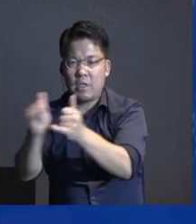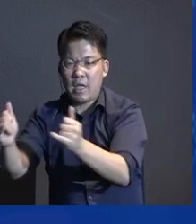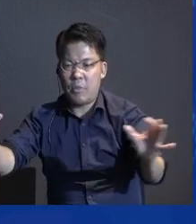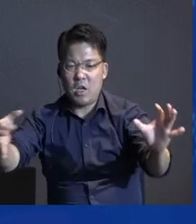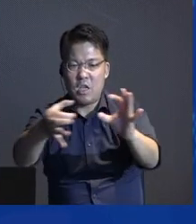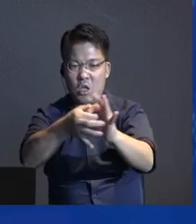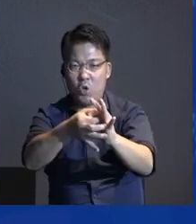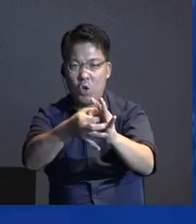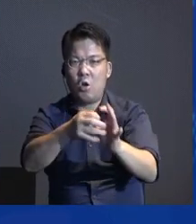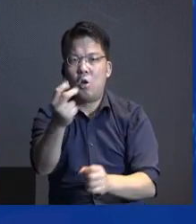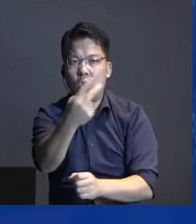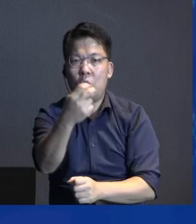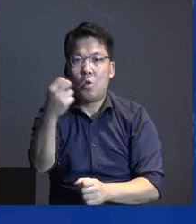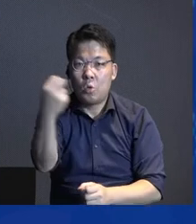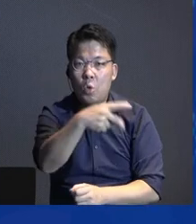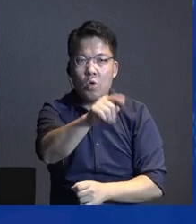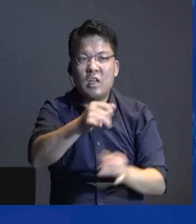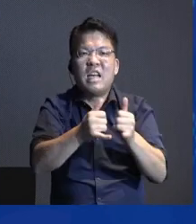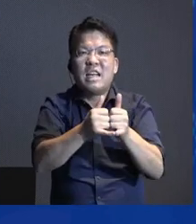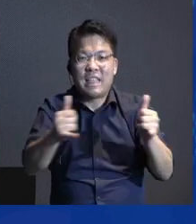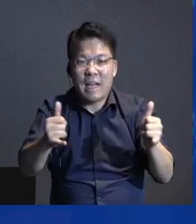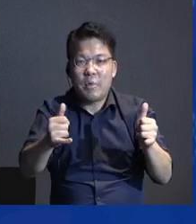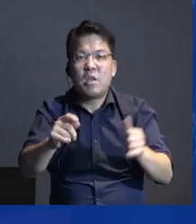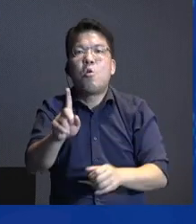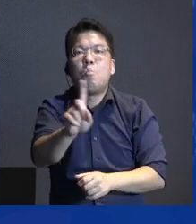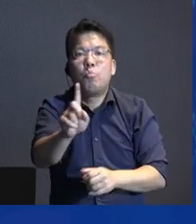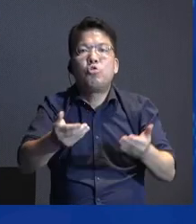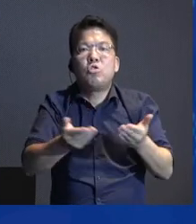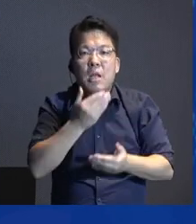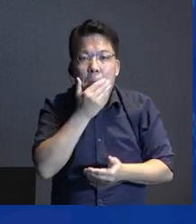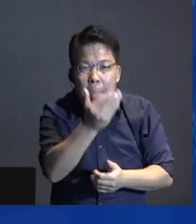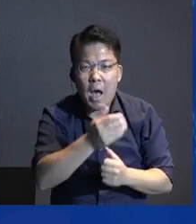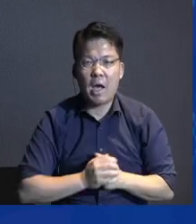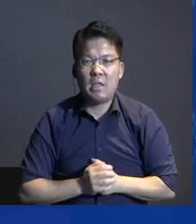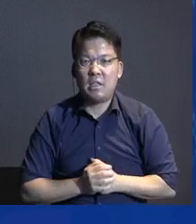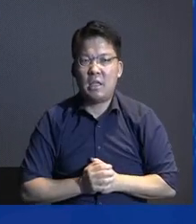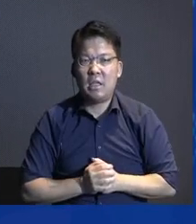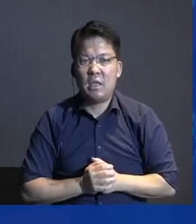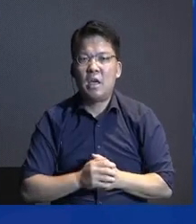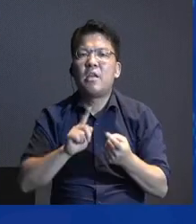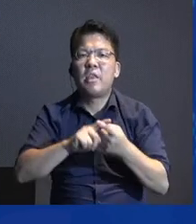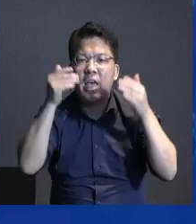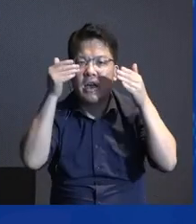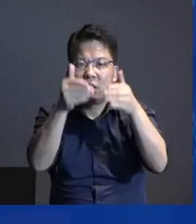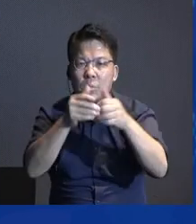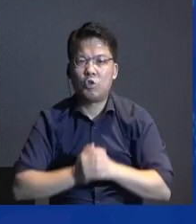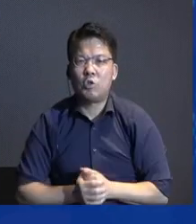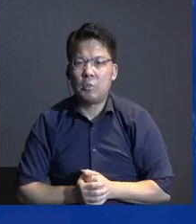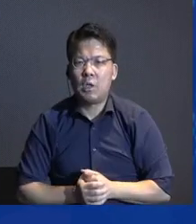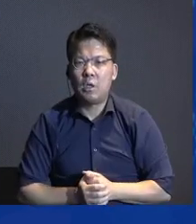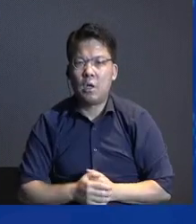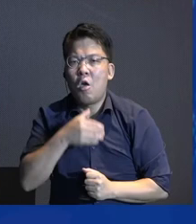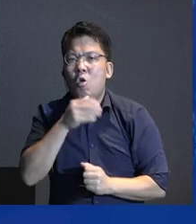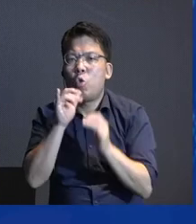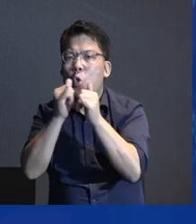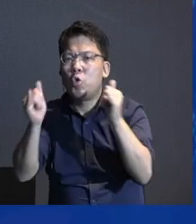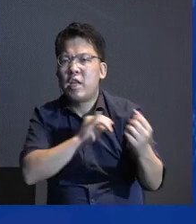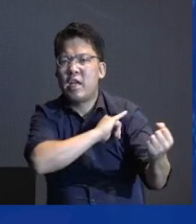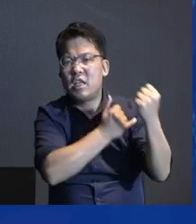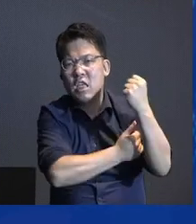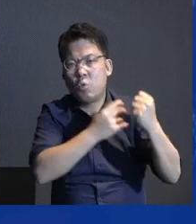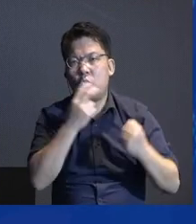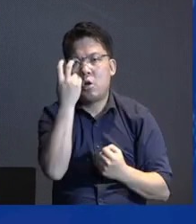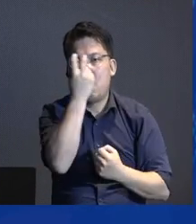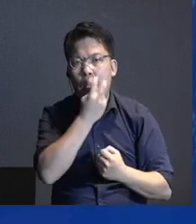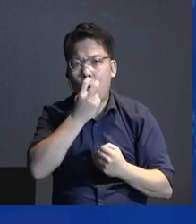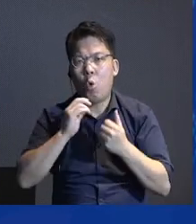are protected is created by the Gheno mechanism, being closing to those who are important for you